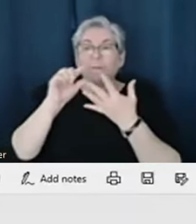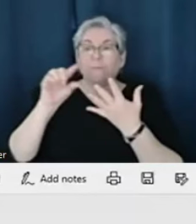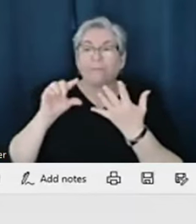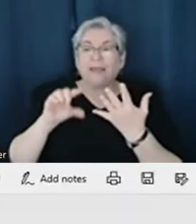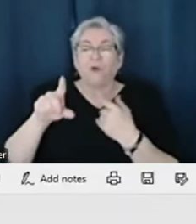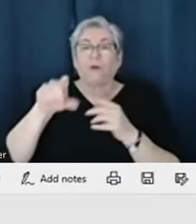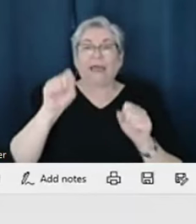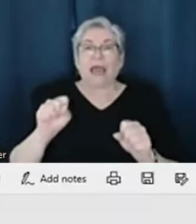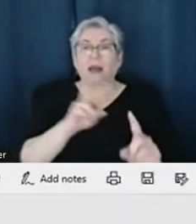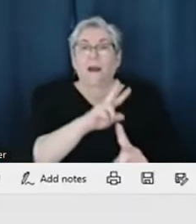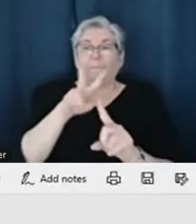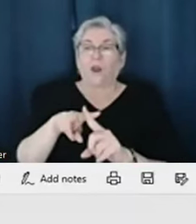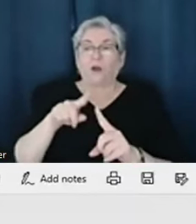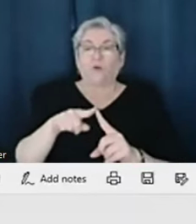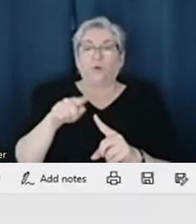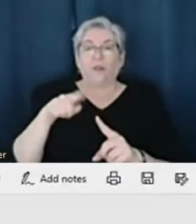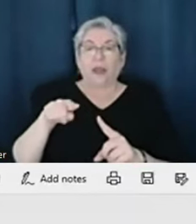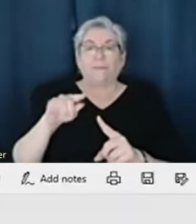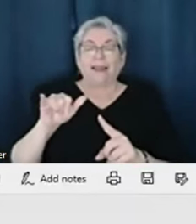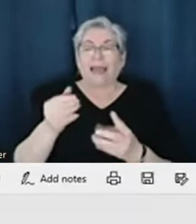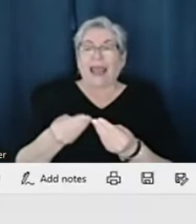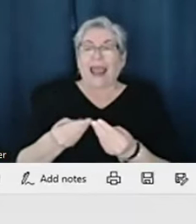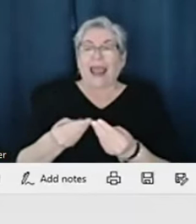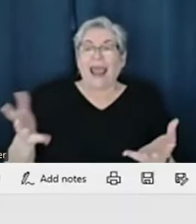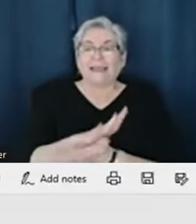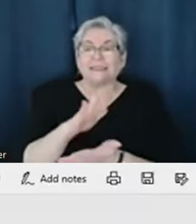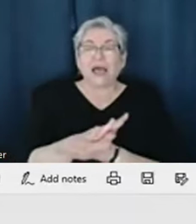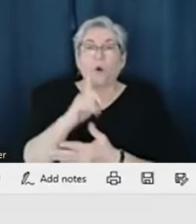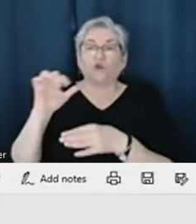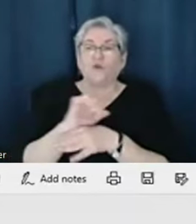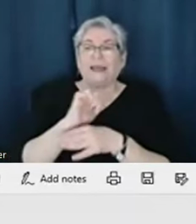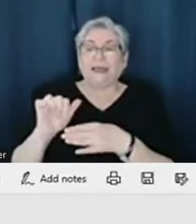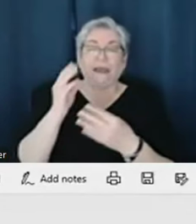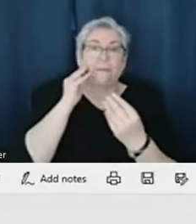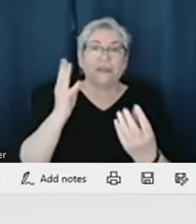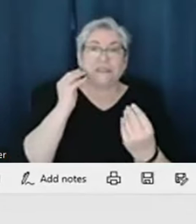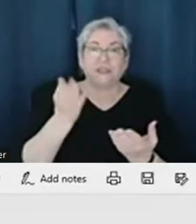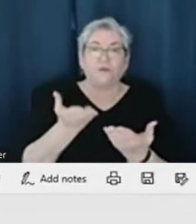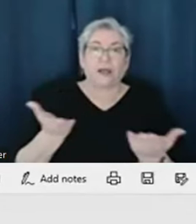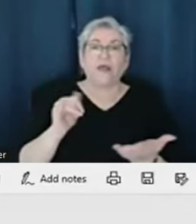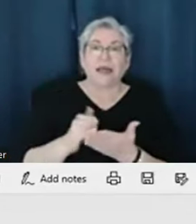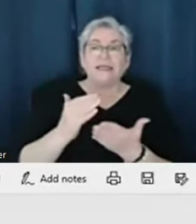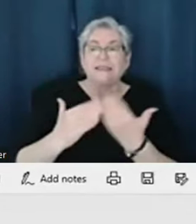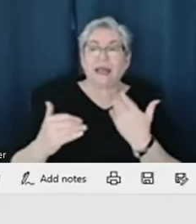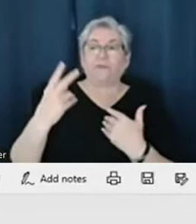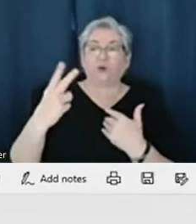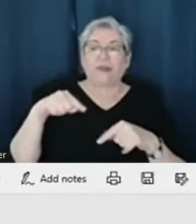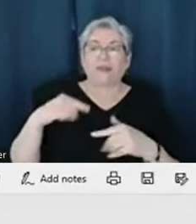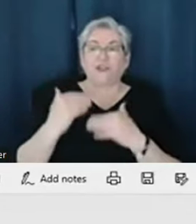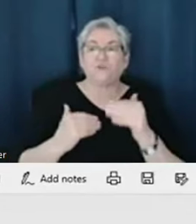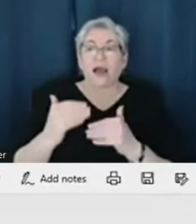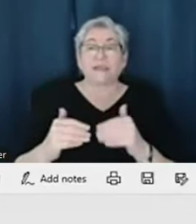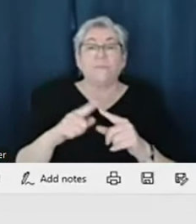to them as handouts or training materials. That will be our step 2 in this process. But this information is